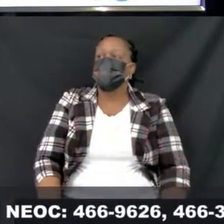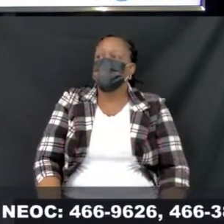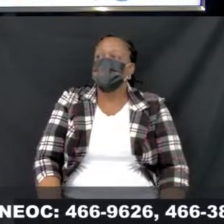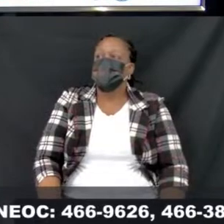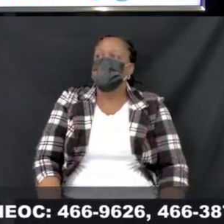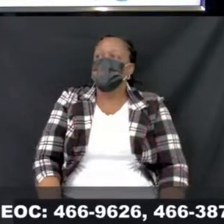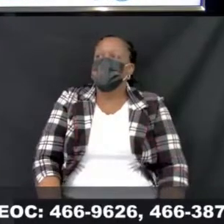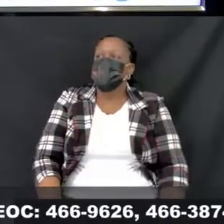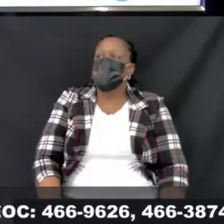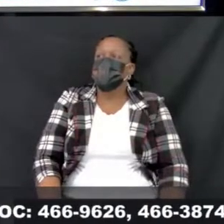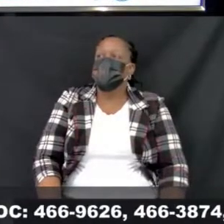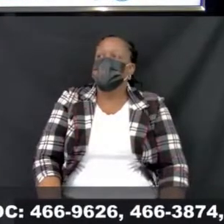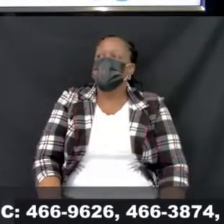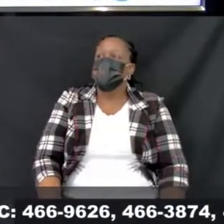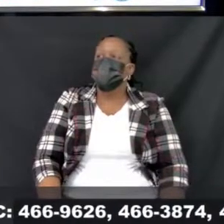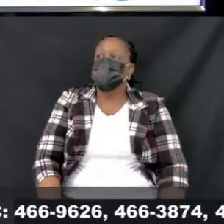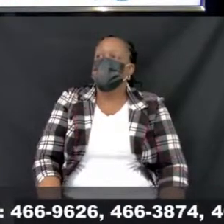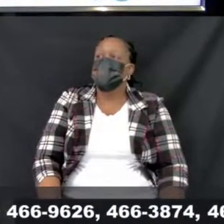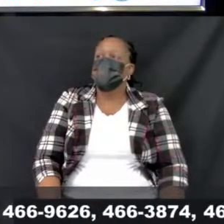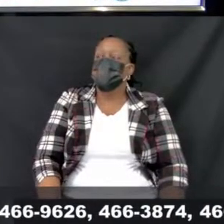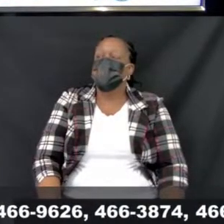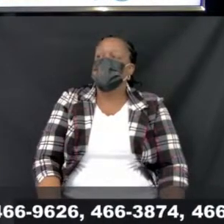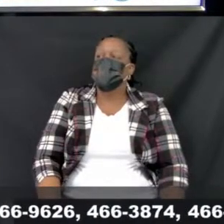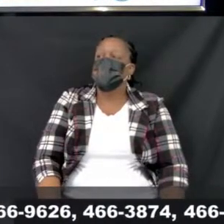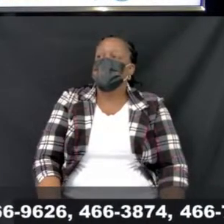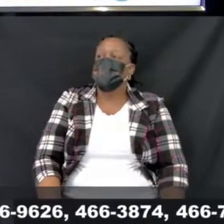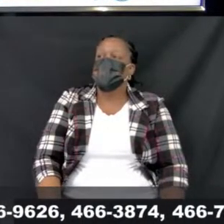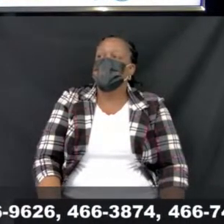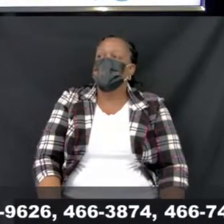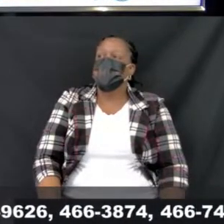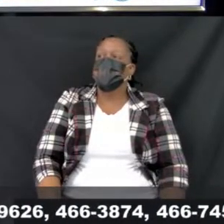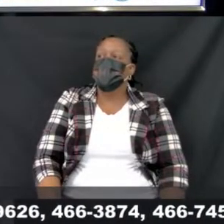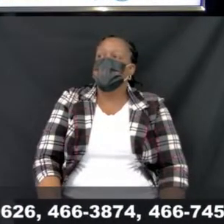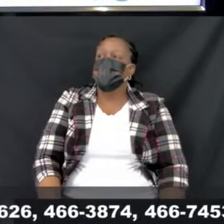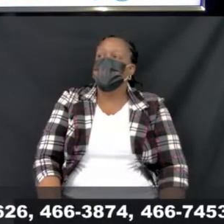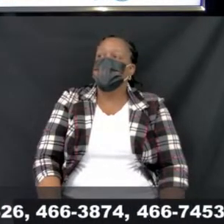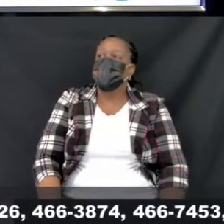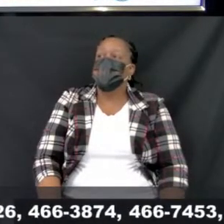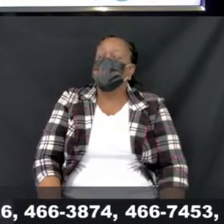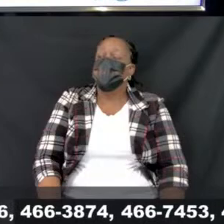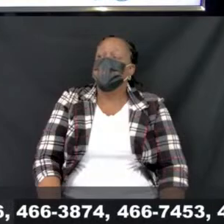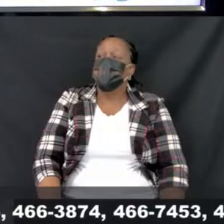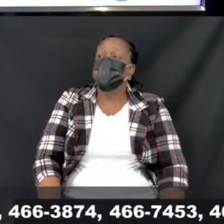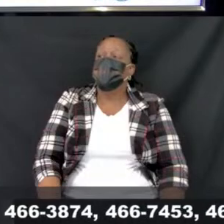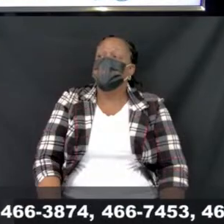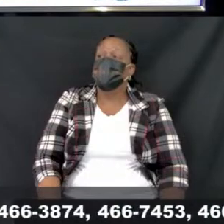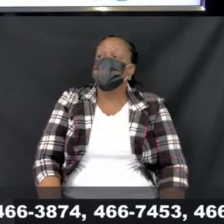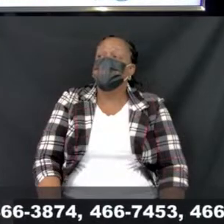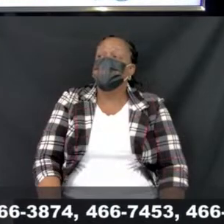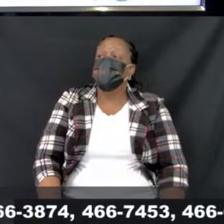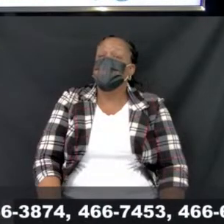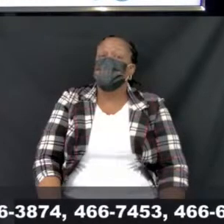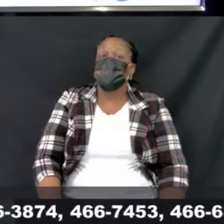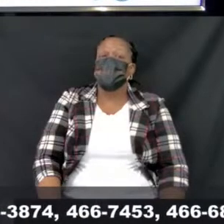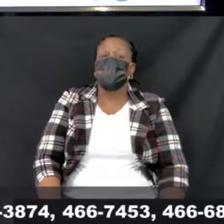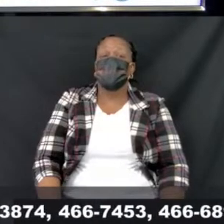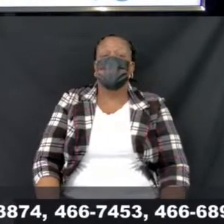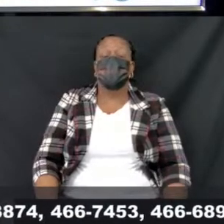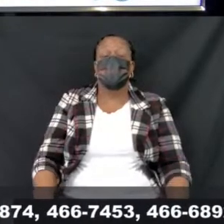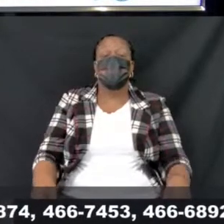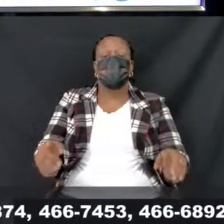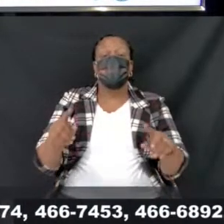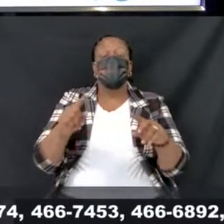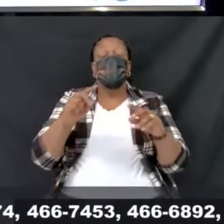Dr. Wilkinson, that a level of flexibility is taken, whereby a risk analysis is done of the